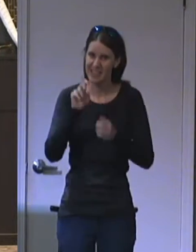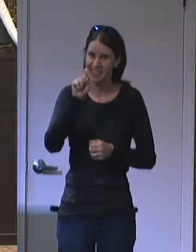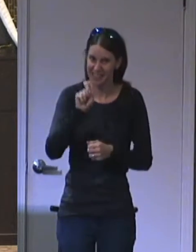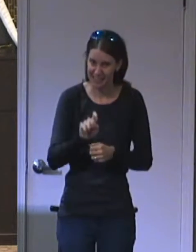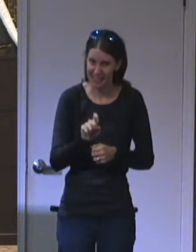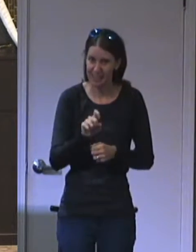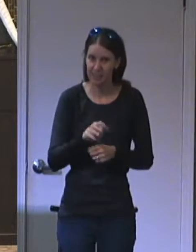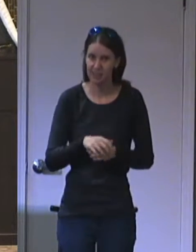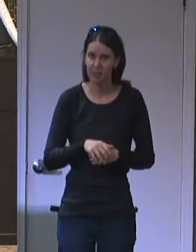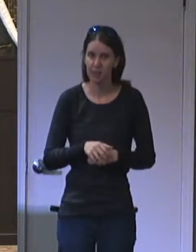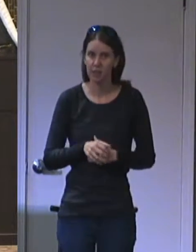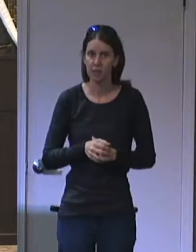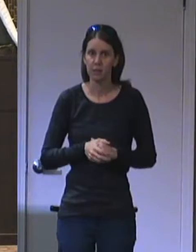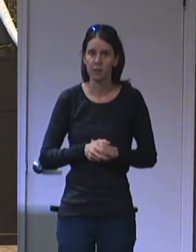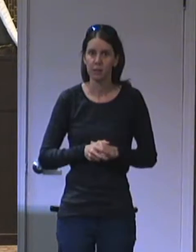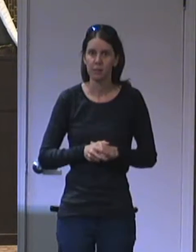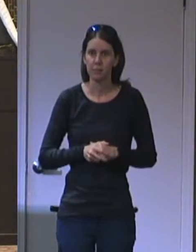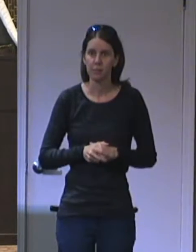need.